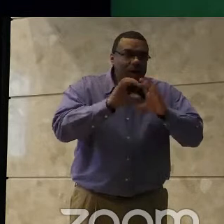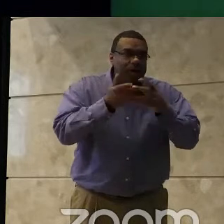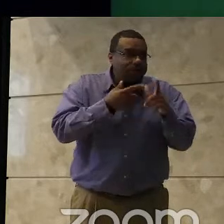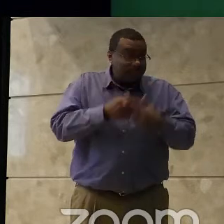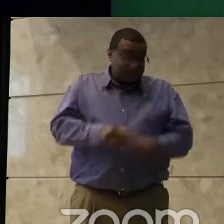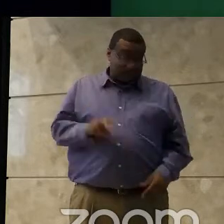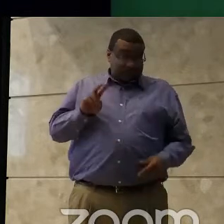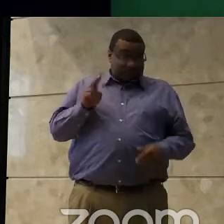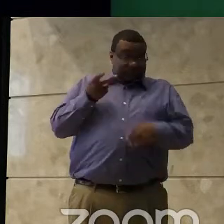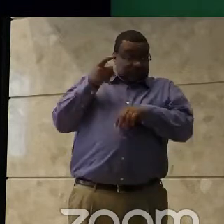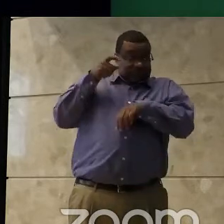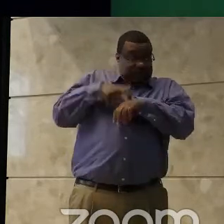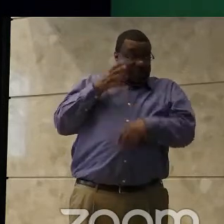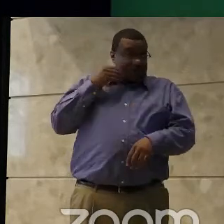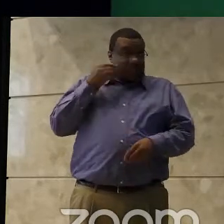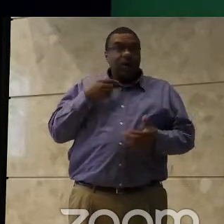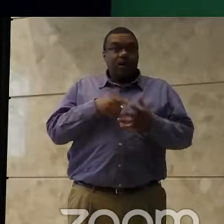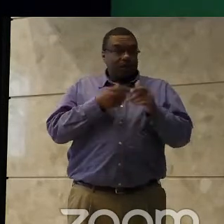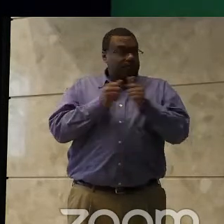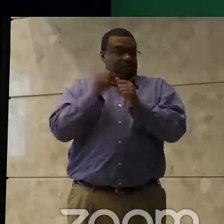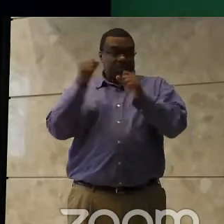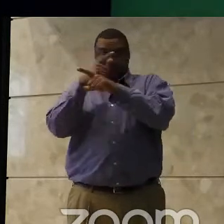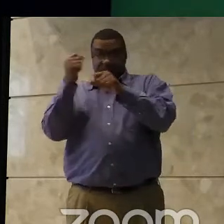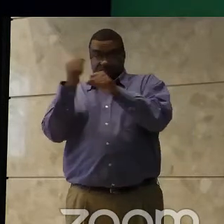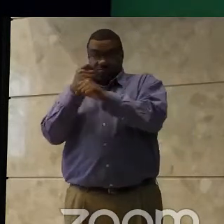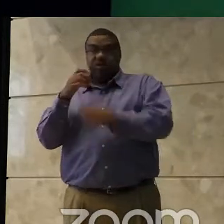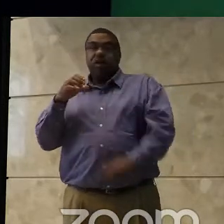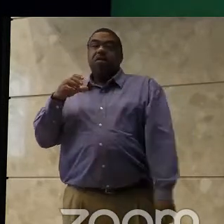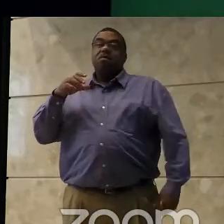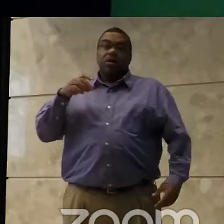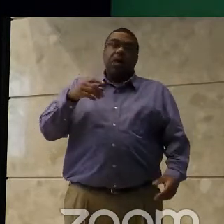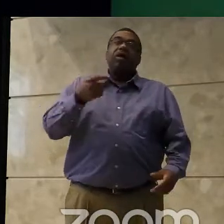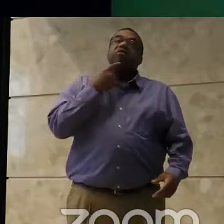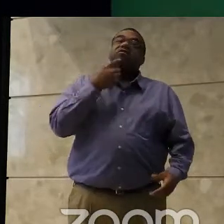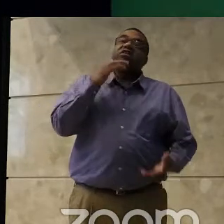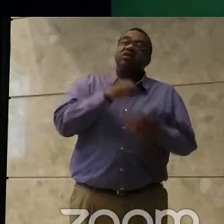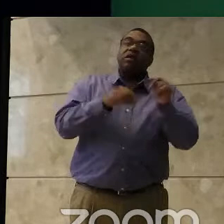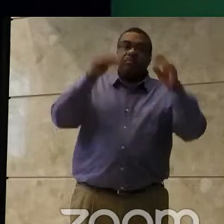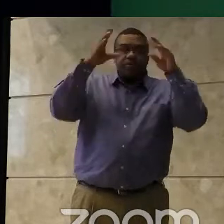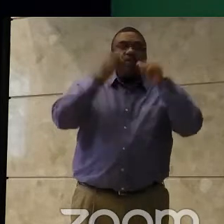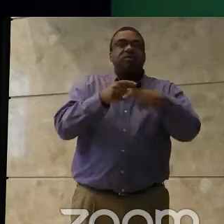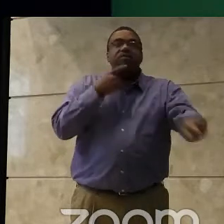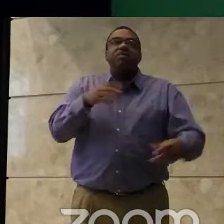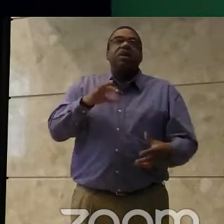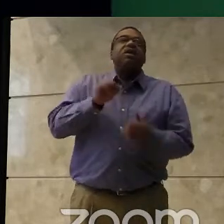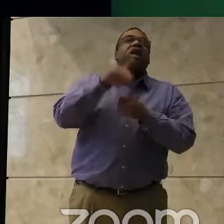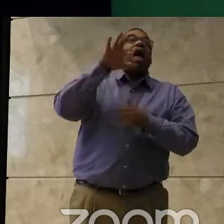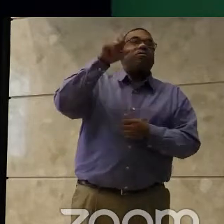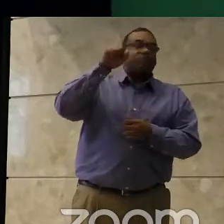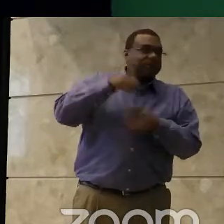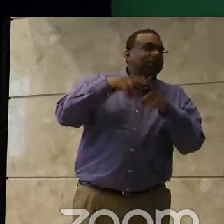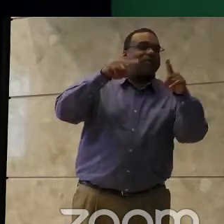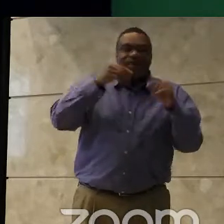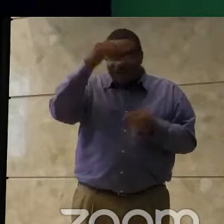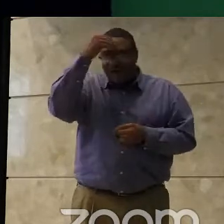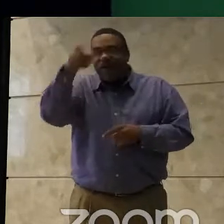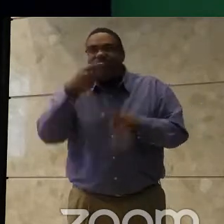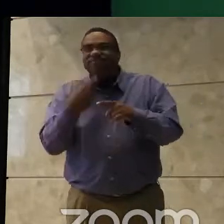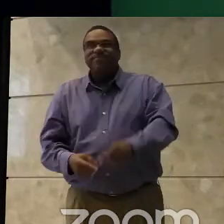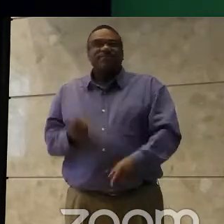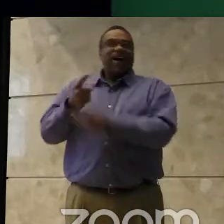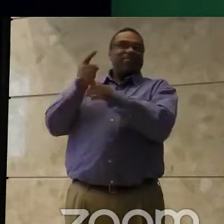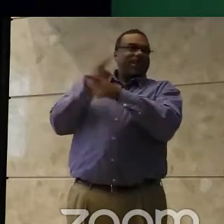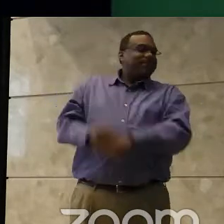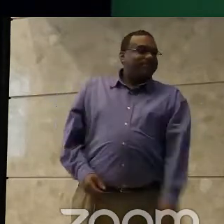happened the second time, we got to algebraic topology, and he got ready to say something to that professor. I said, this is algebraic topology, right? In other words,